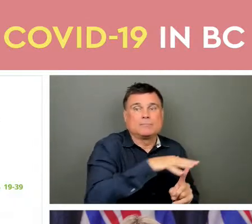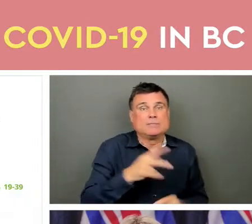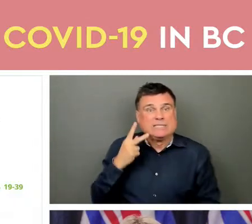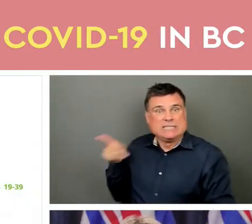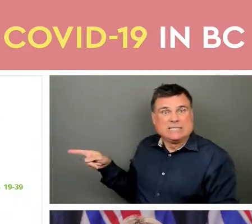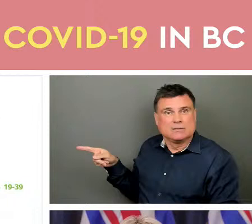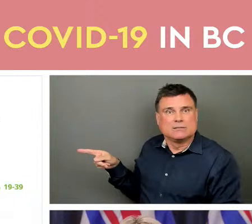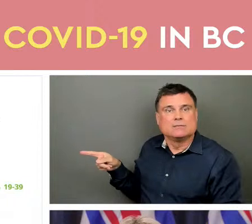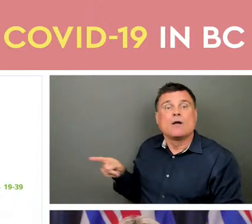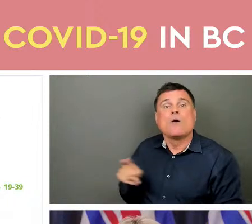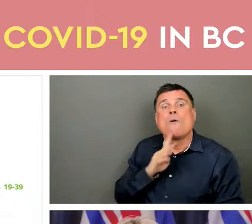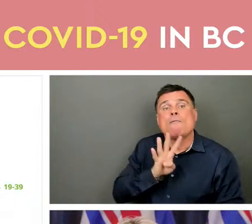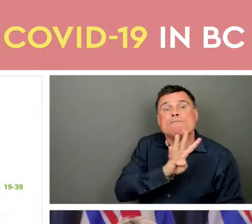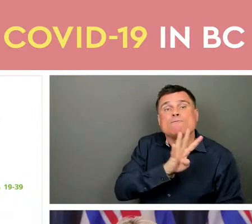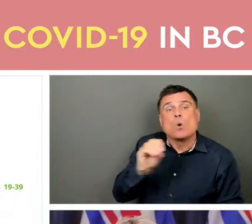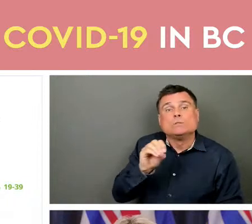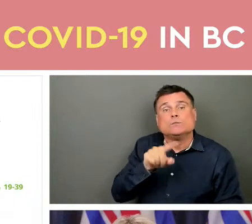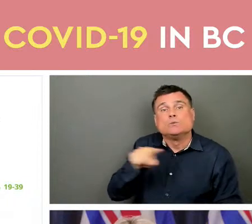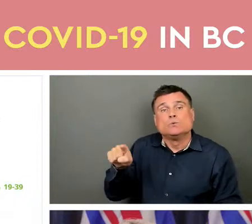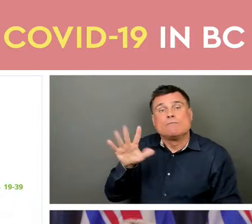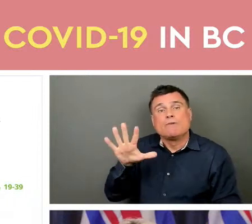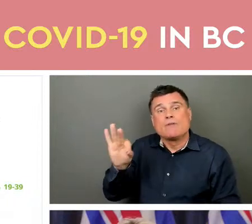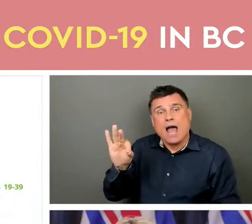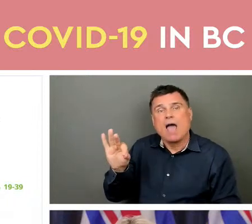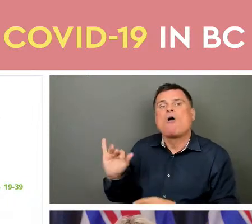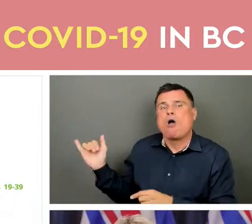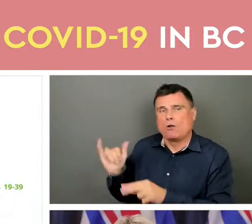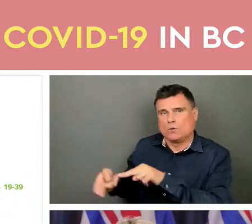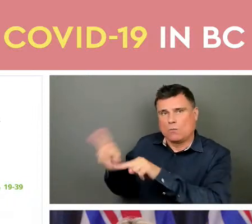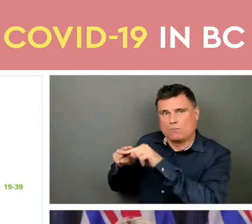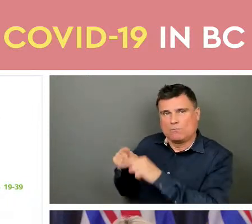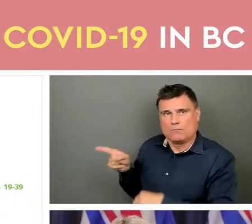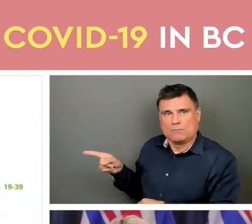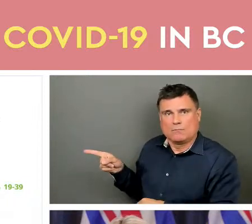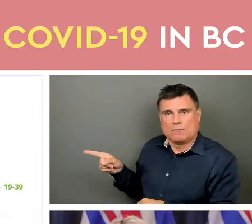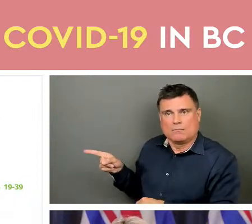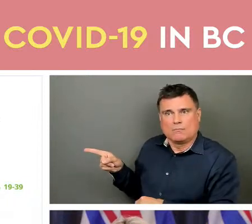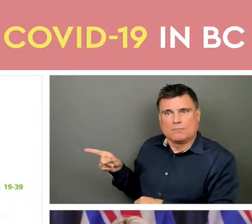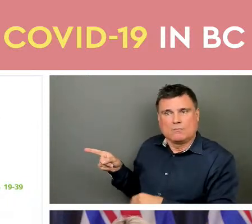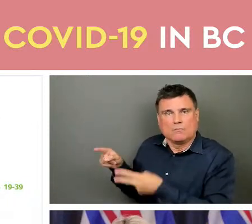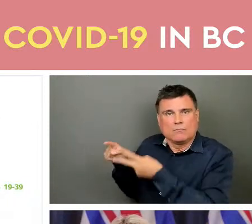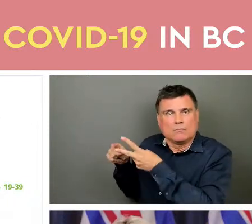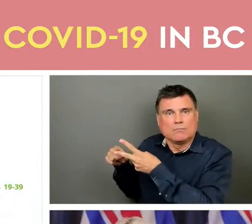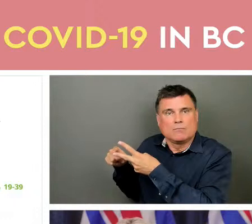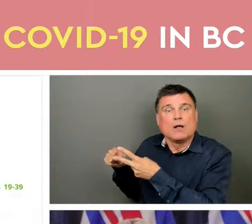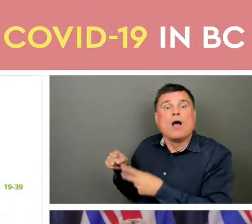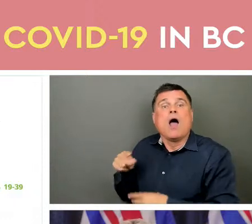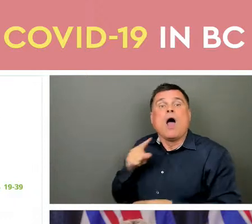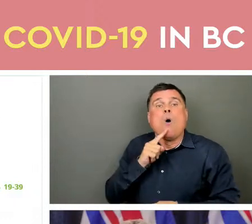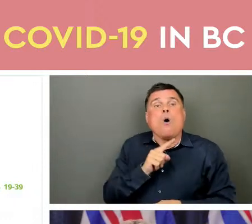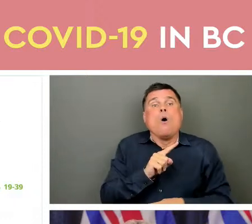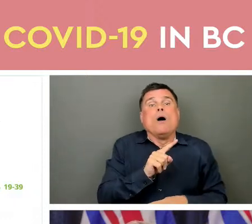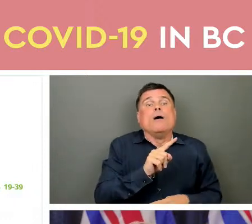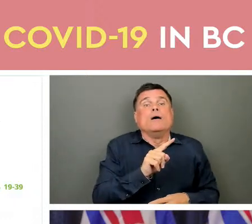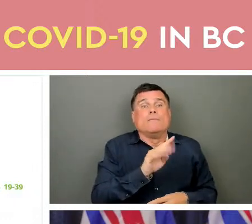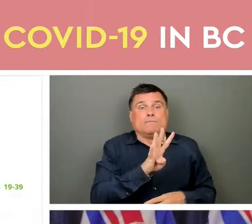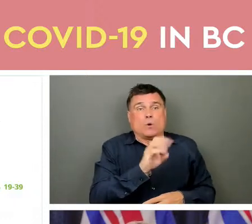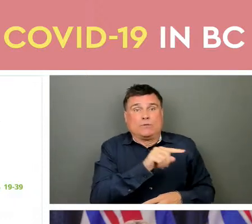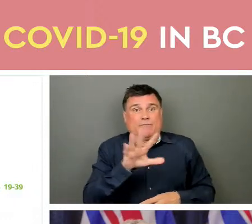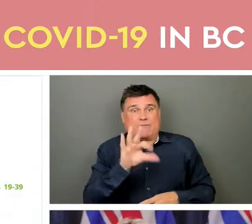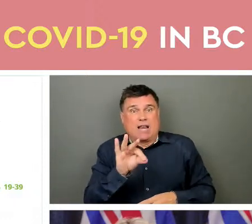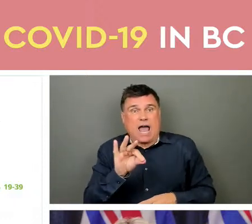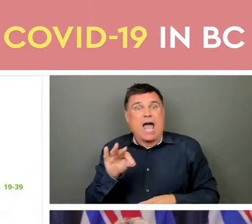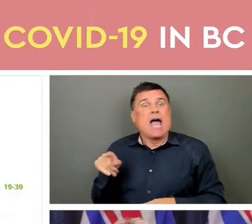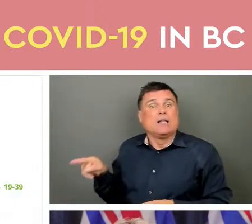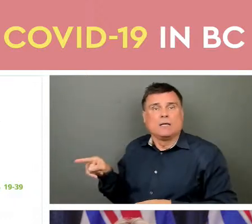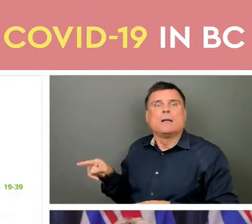the 40 to 59 year old age group. And in this age group, the risk of being hospitalized has gone up. What we aren't